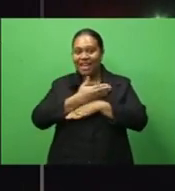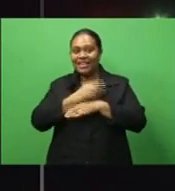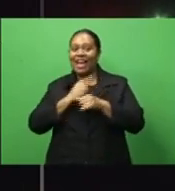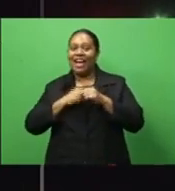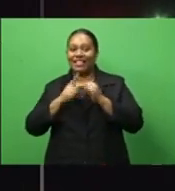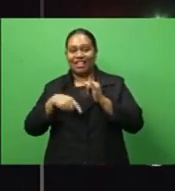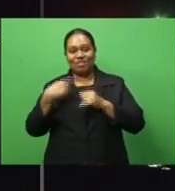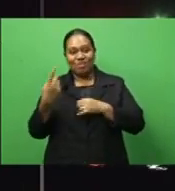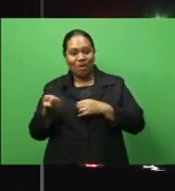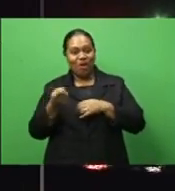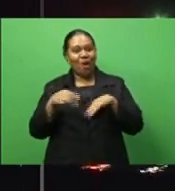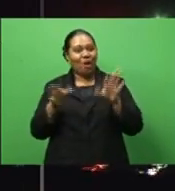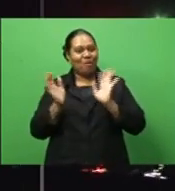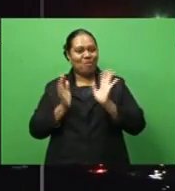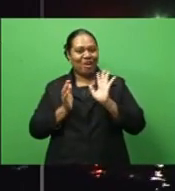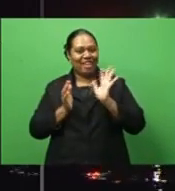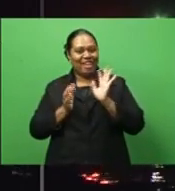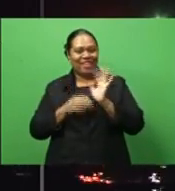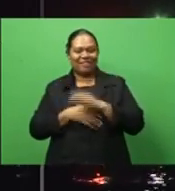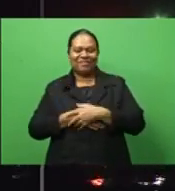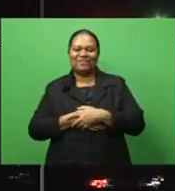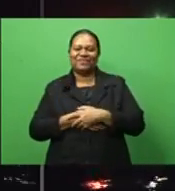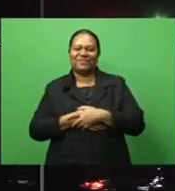Until tomorrow, Modamanta.